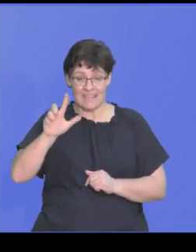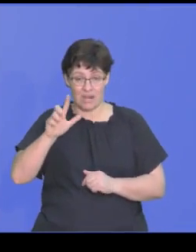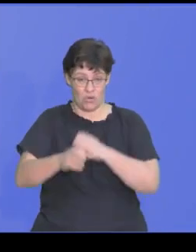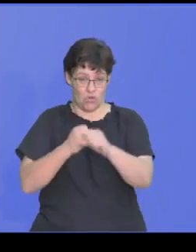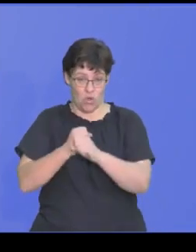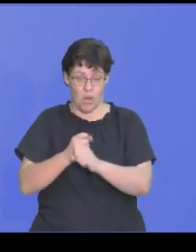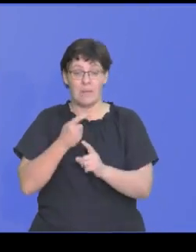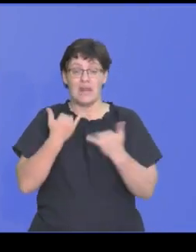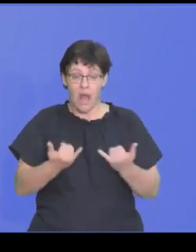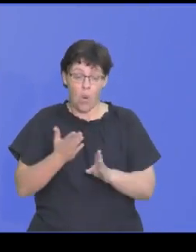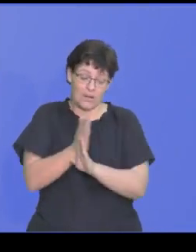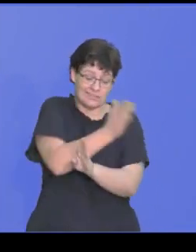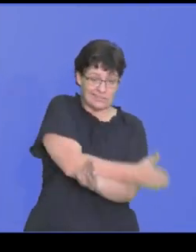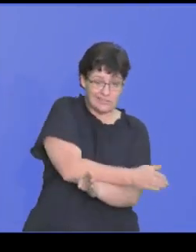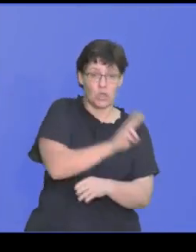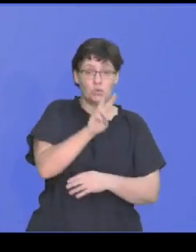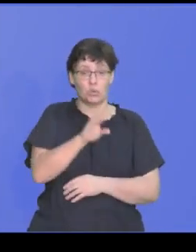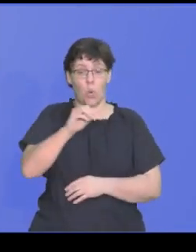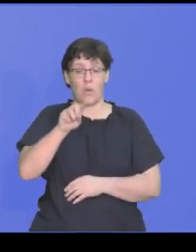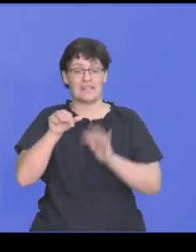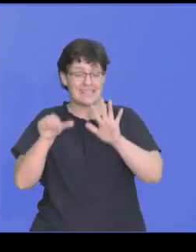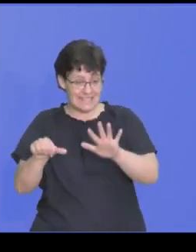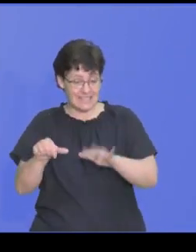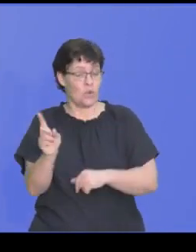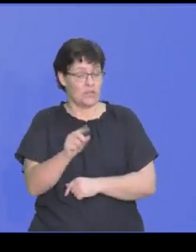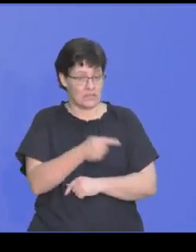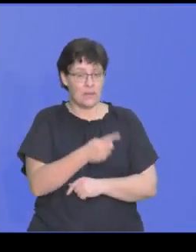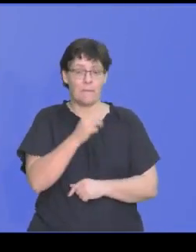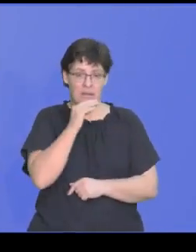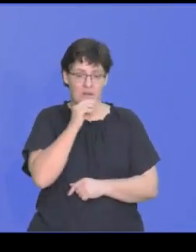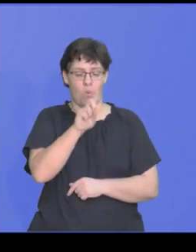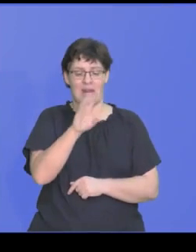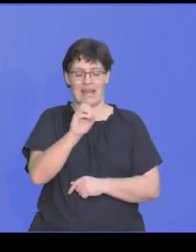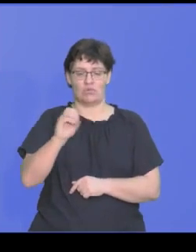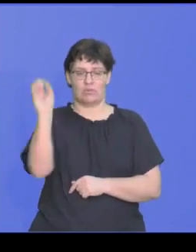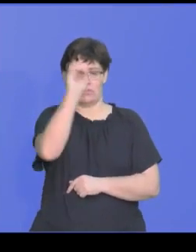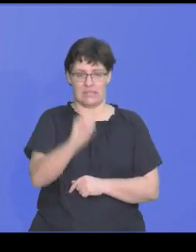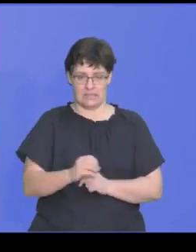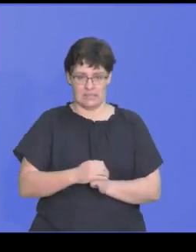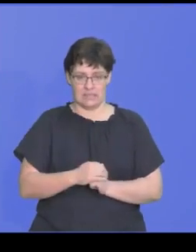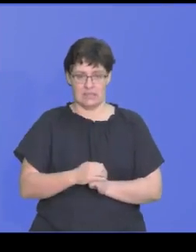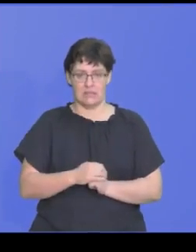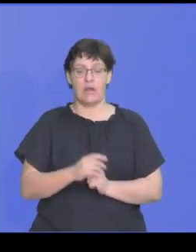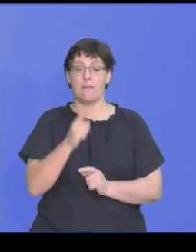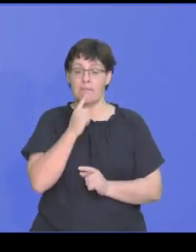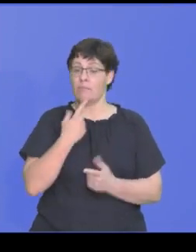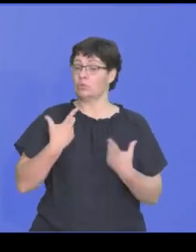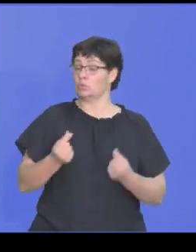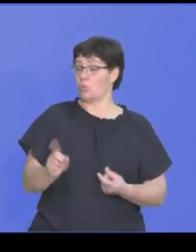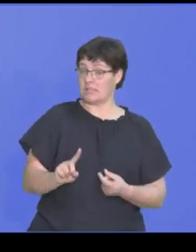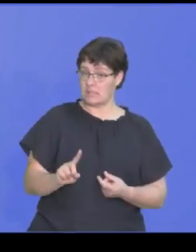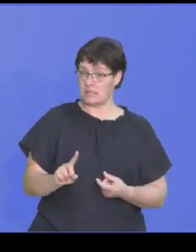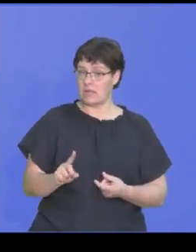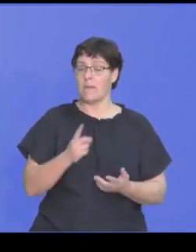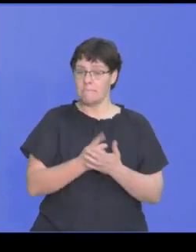2017. Now I want to know what 2016 is. I'm looking for how much is that, and that would have been 100%. So what I'm